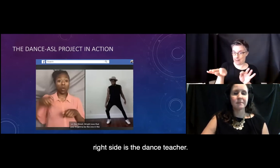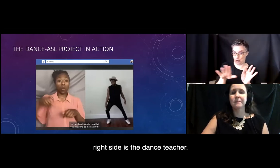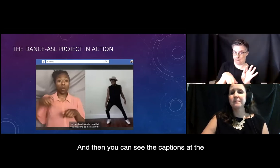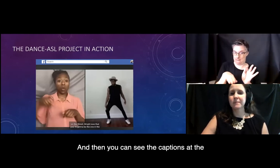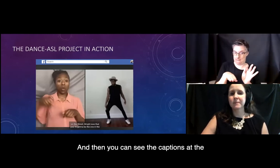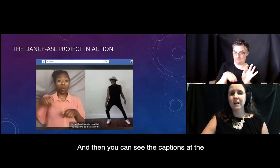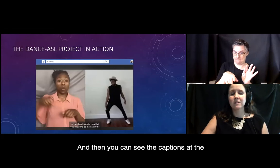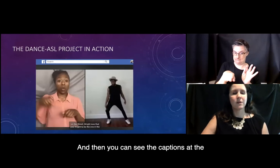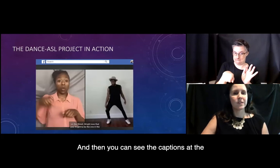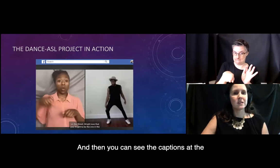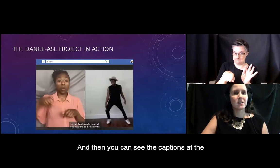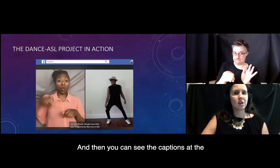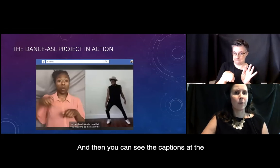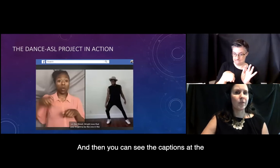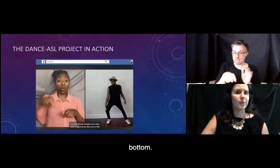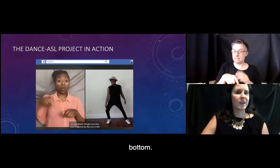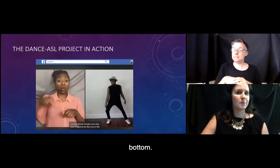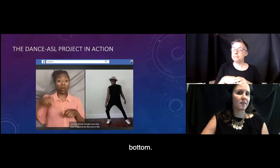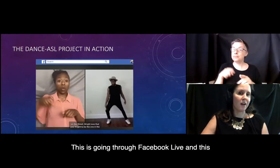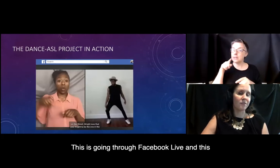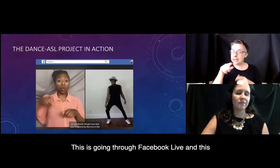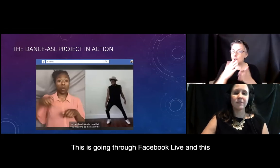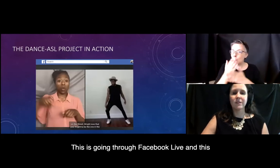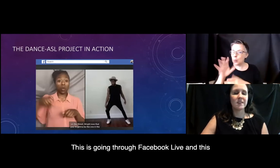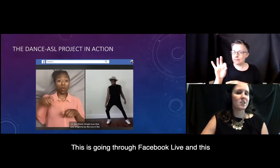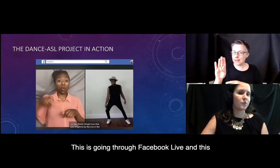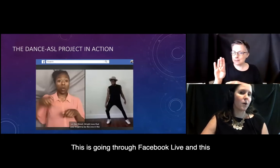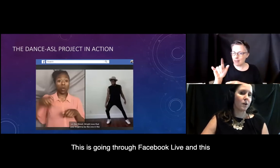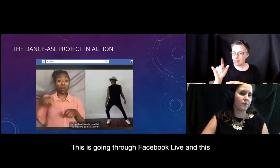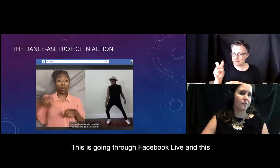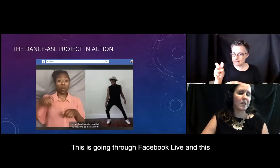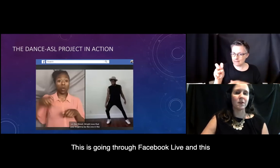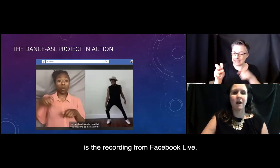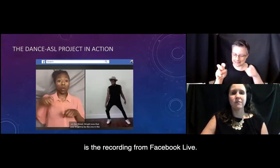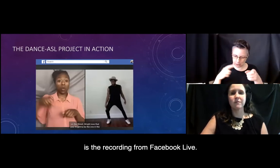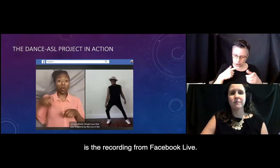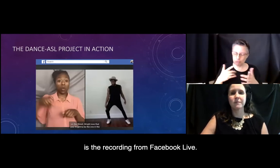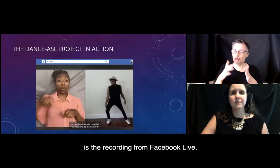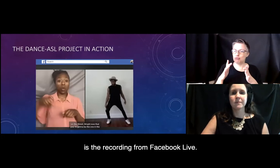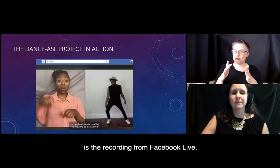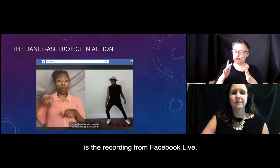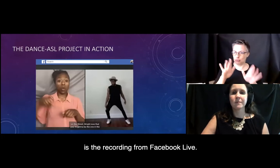bottom. So this is going through Facebook Live. And this is the recording from Facebook Live.